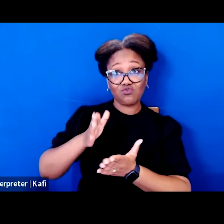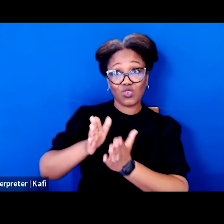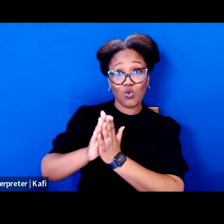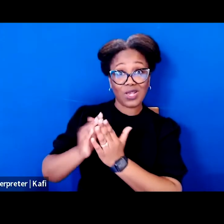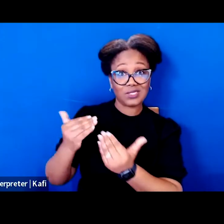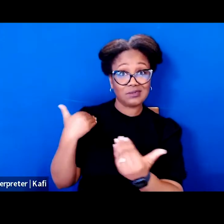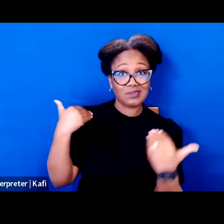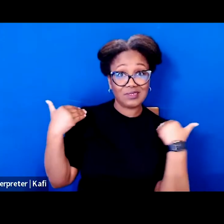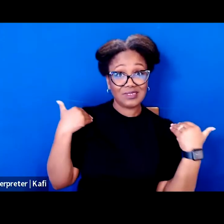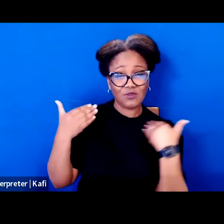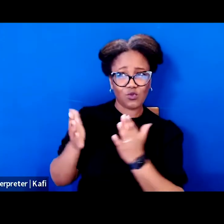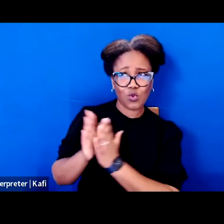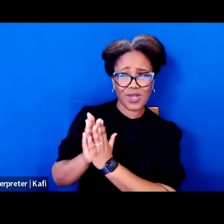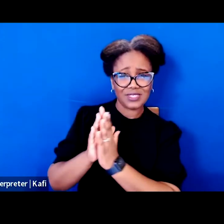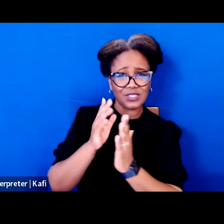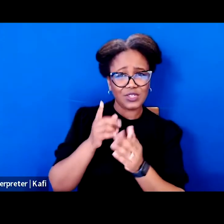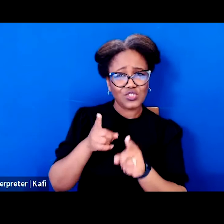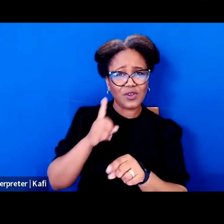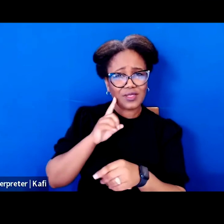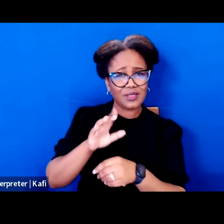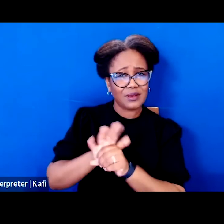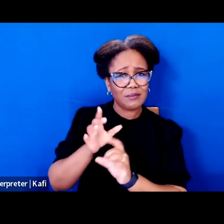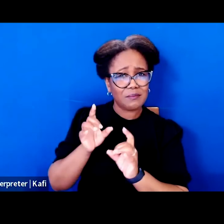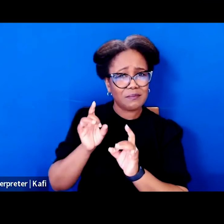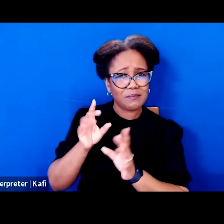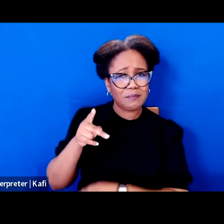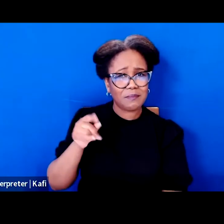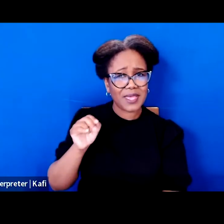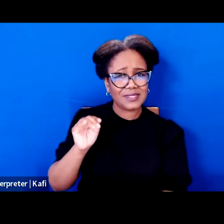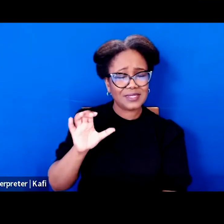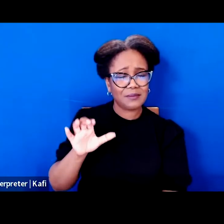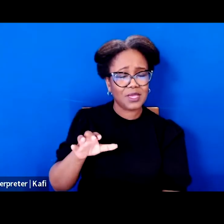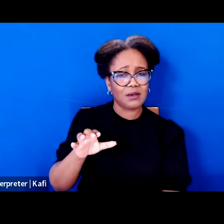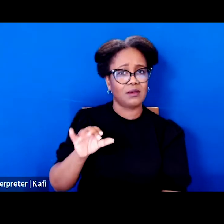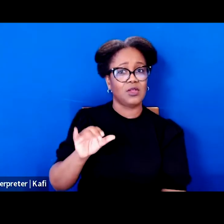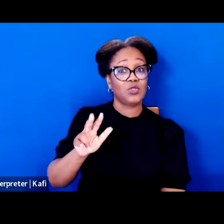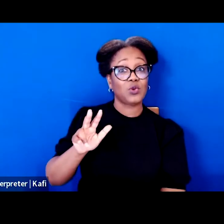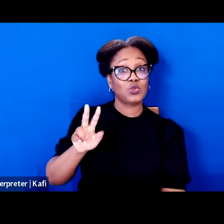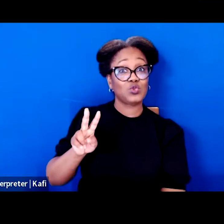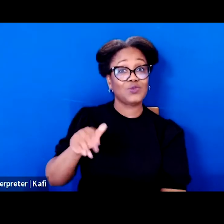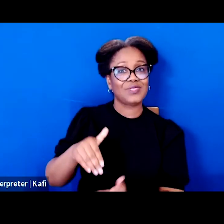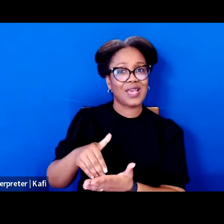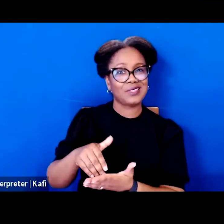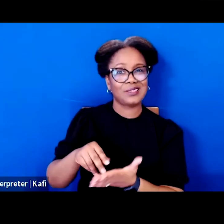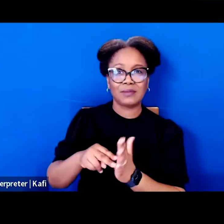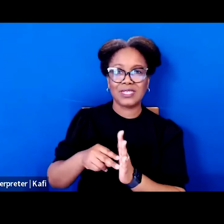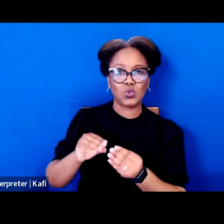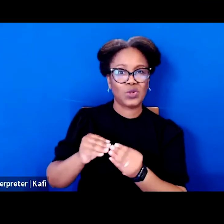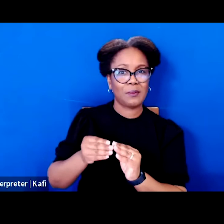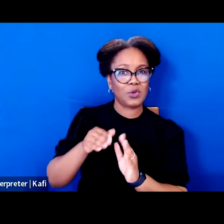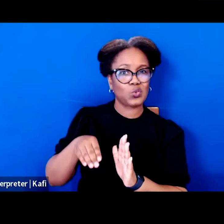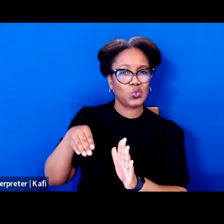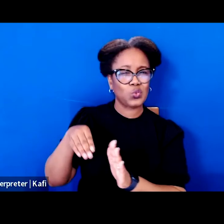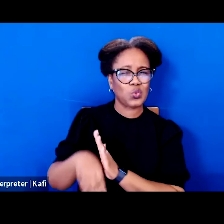species that occupy the land. And I'm here in a city that has been ground